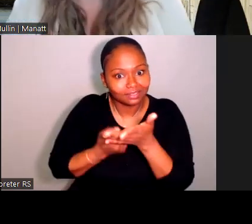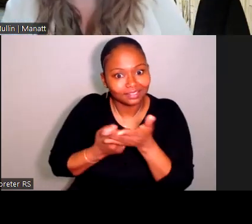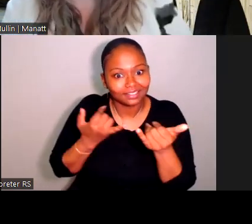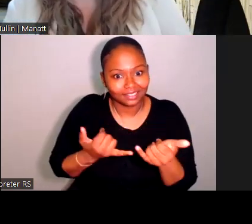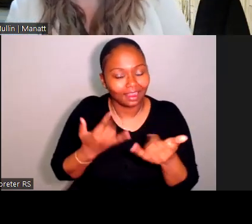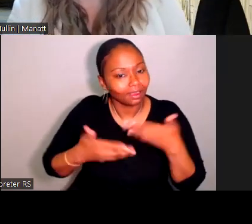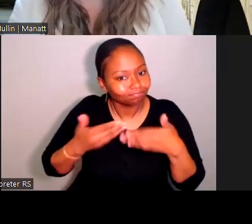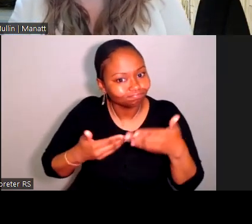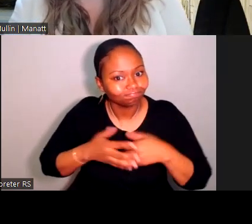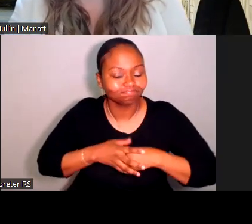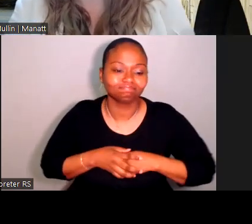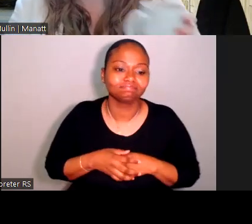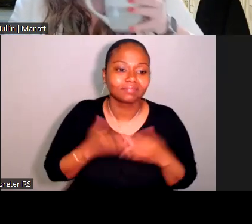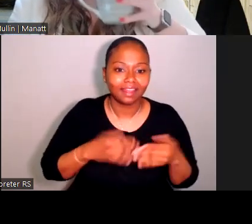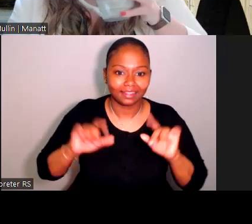slide.